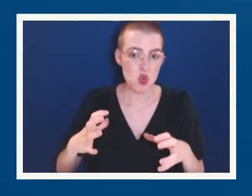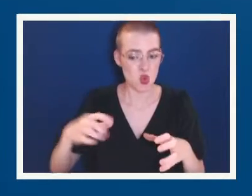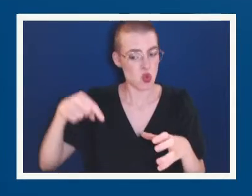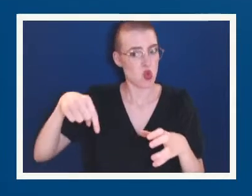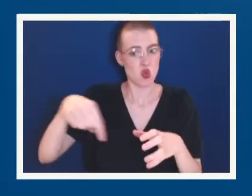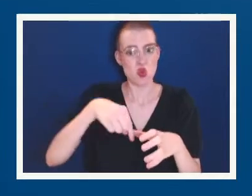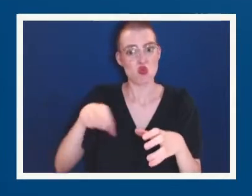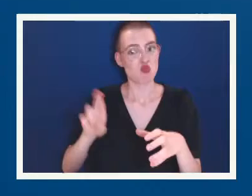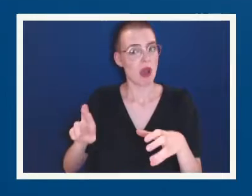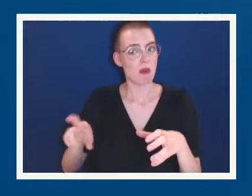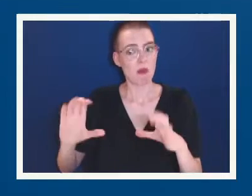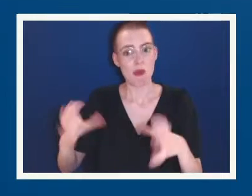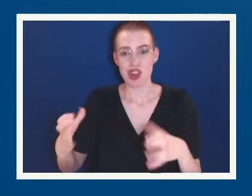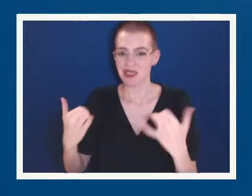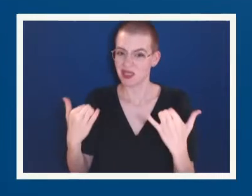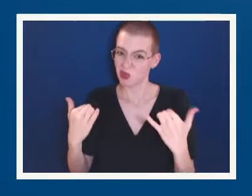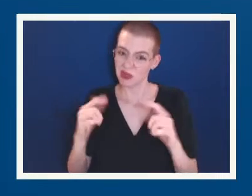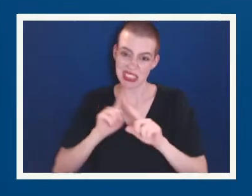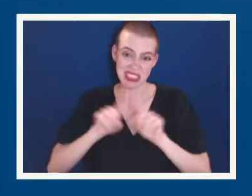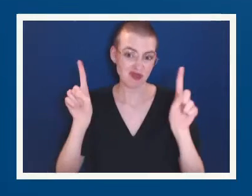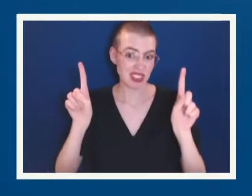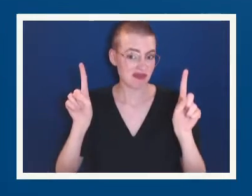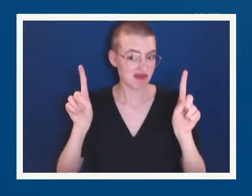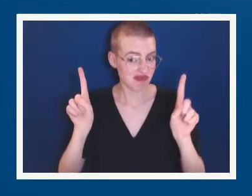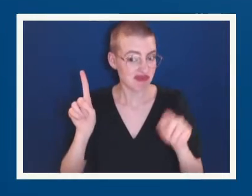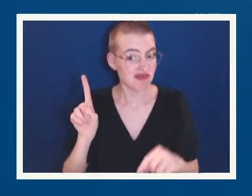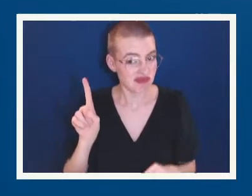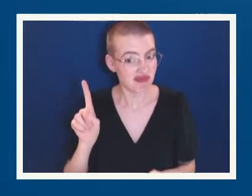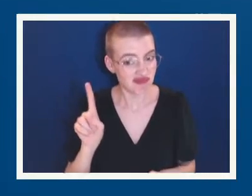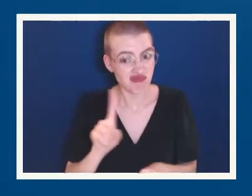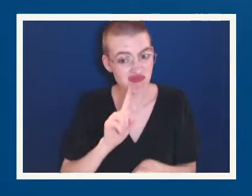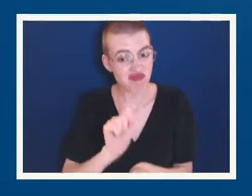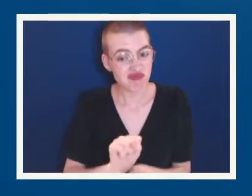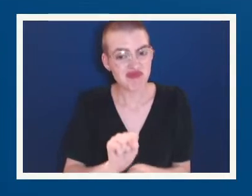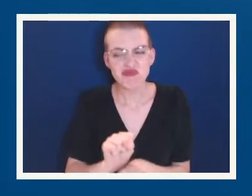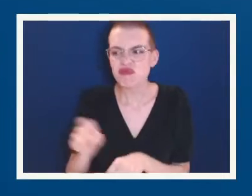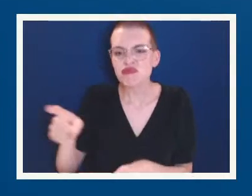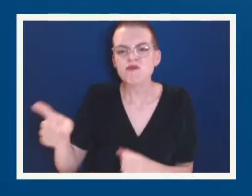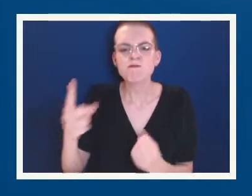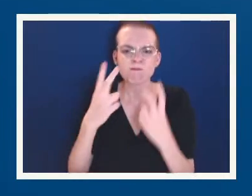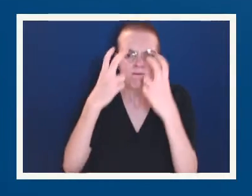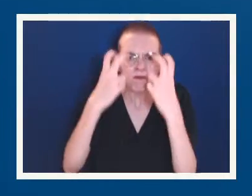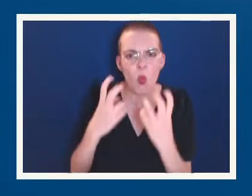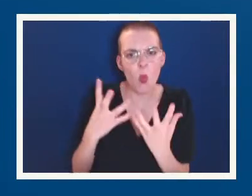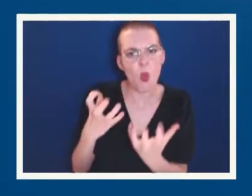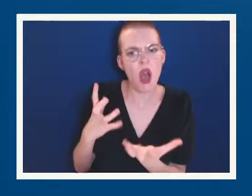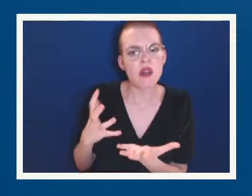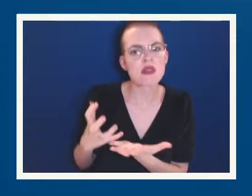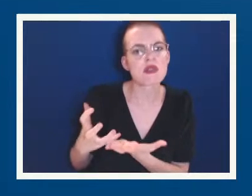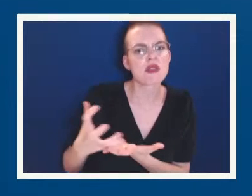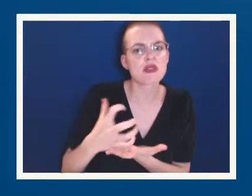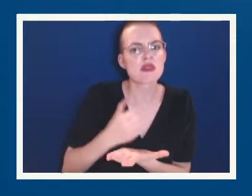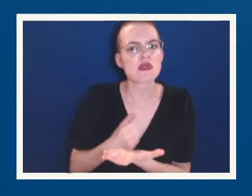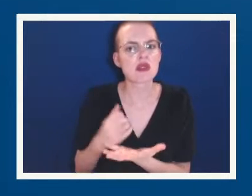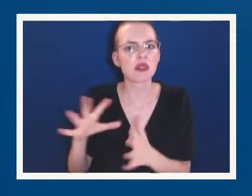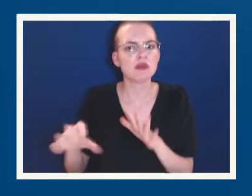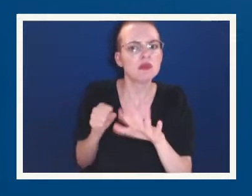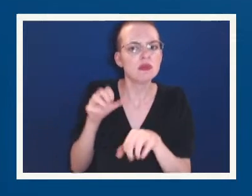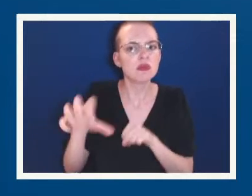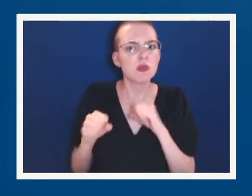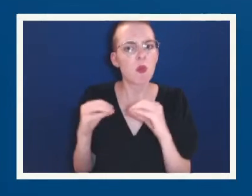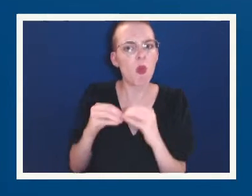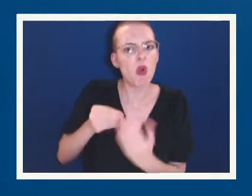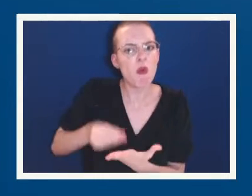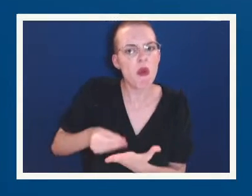it. Look, they're all about the wealthier getting wealthy and the wealthier staying wealthy. The